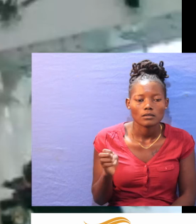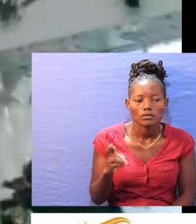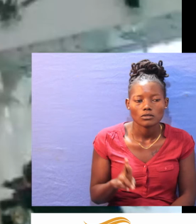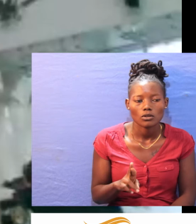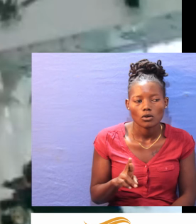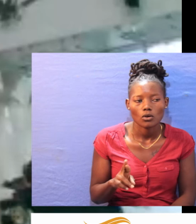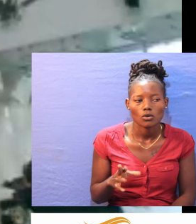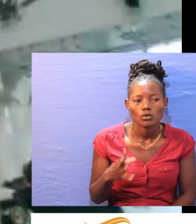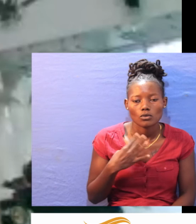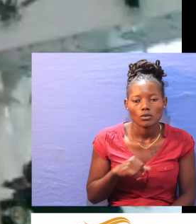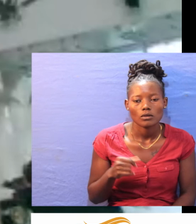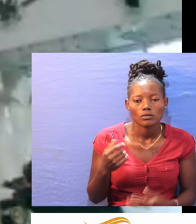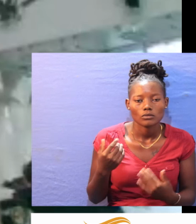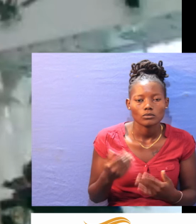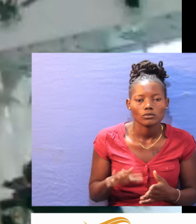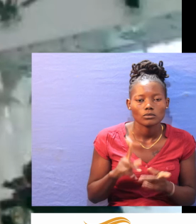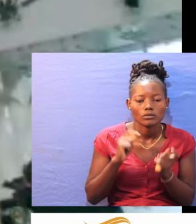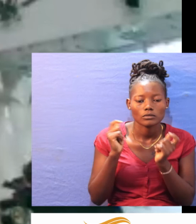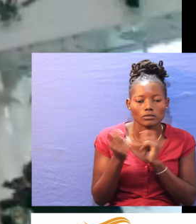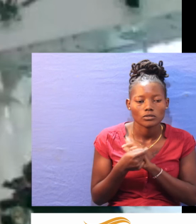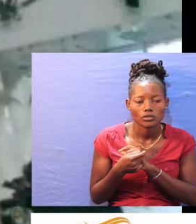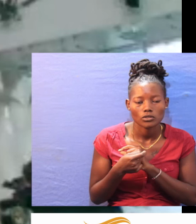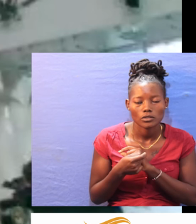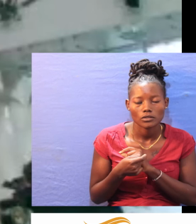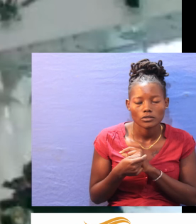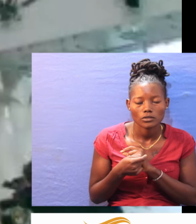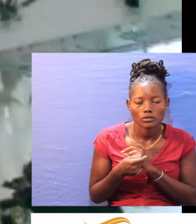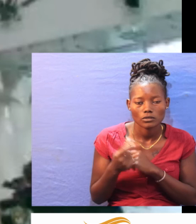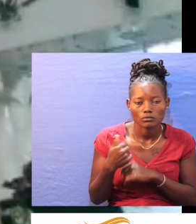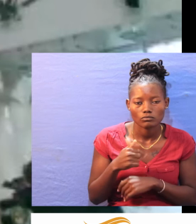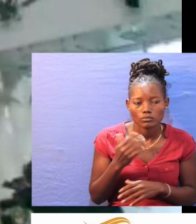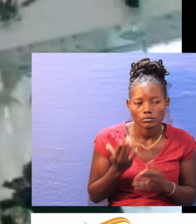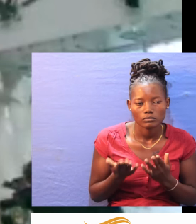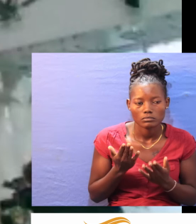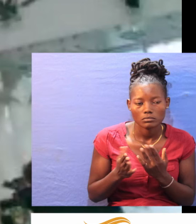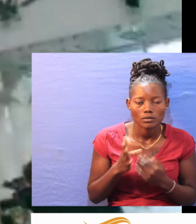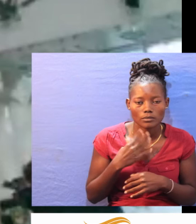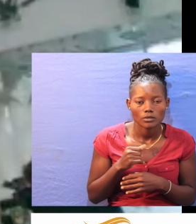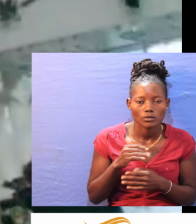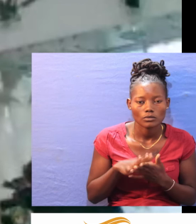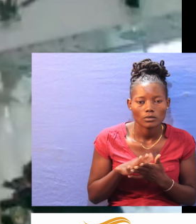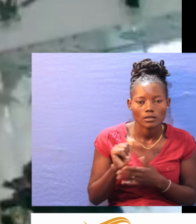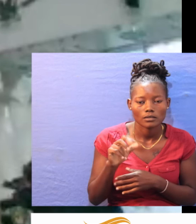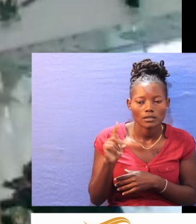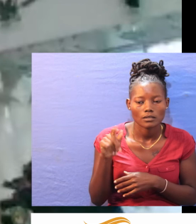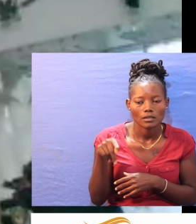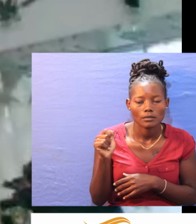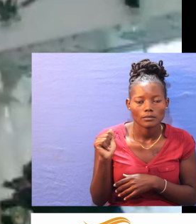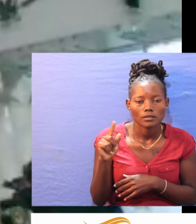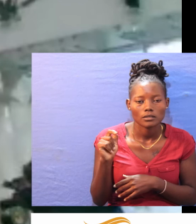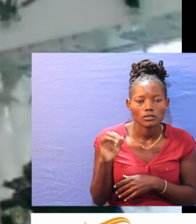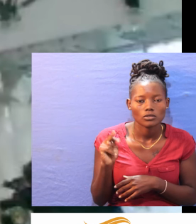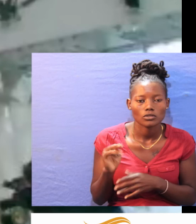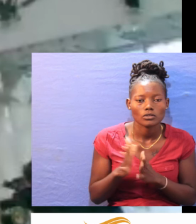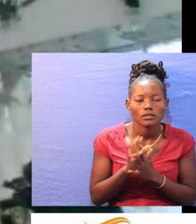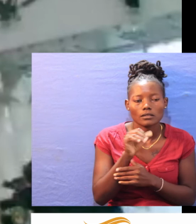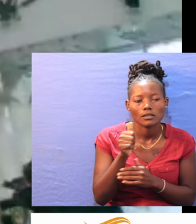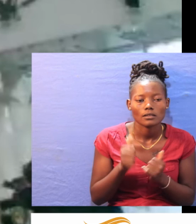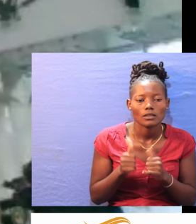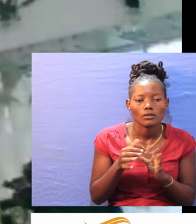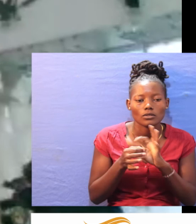some body mass, change body composition, we may need to bring in a dietitian or somebody that's an expert on eating